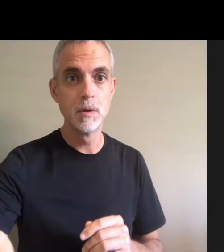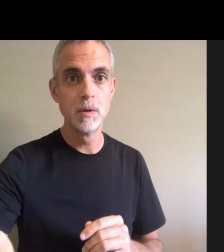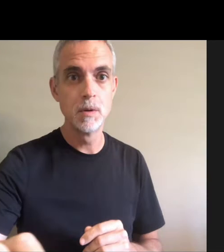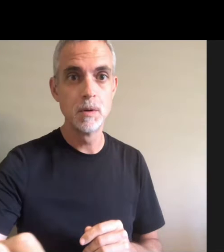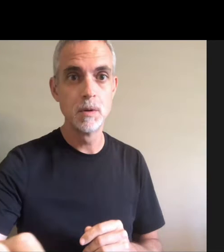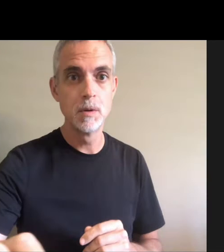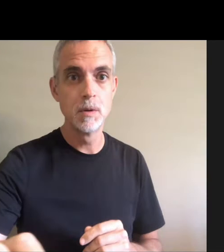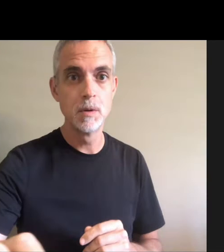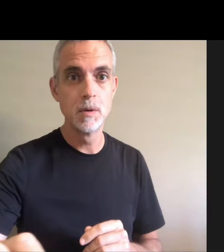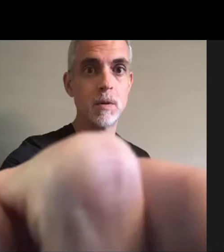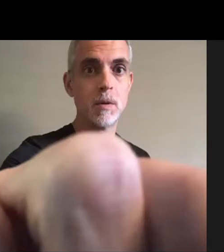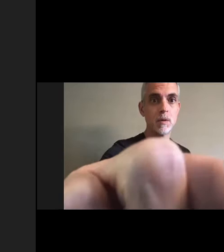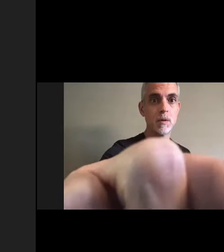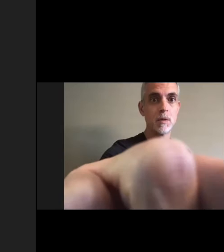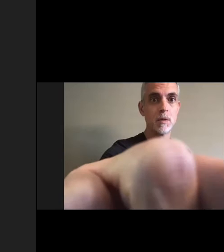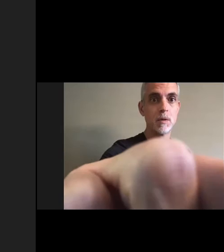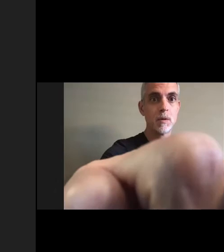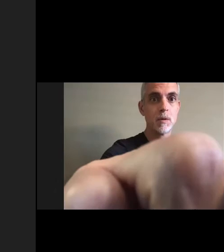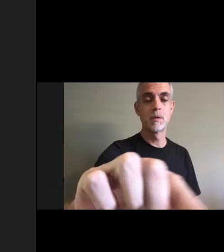Okay, you're ready. I can see you clearly now.